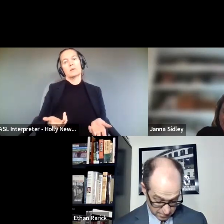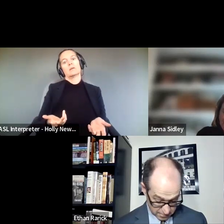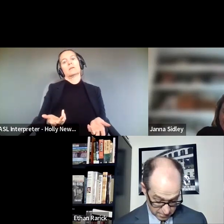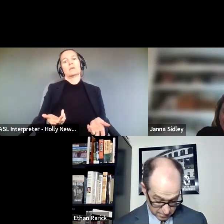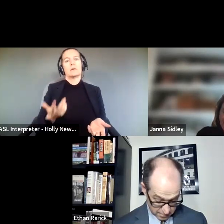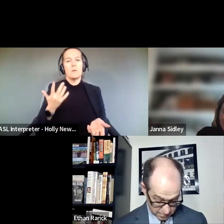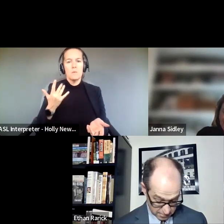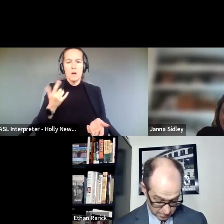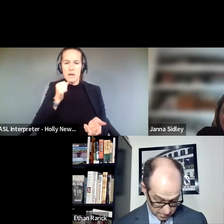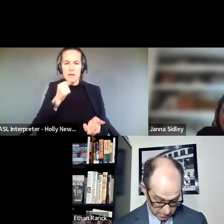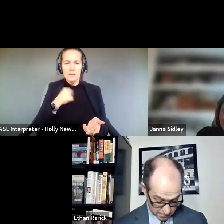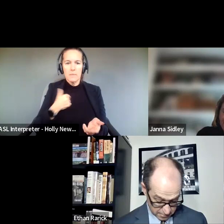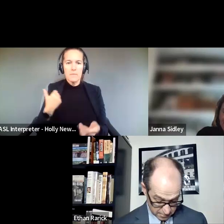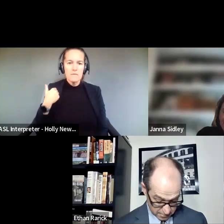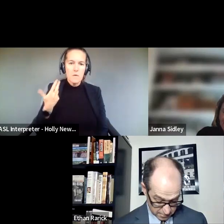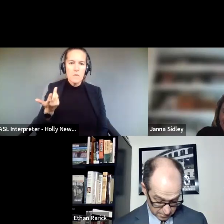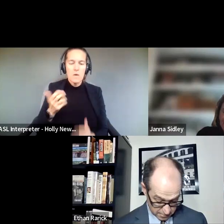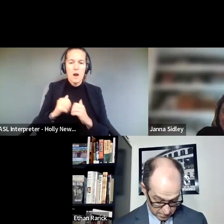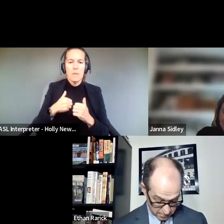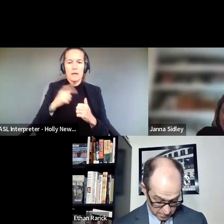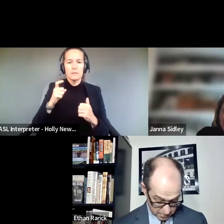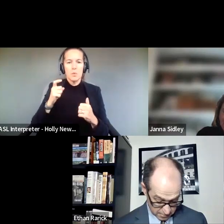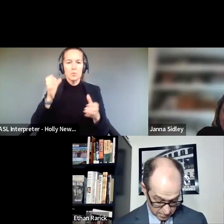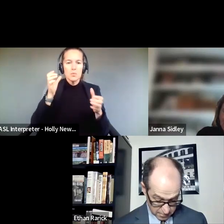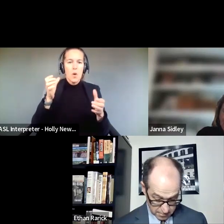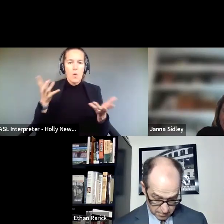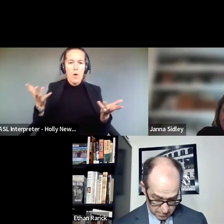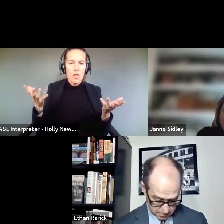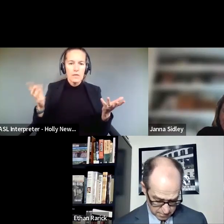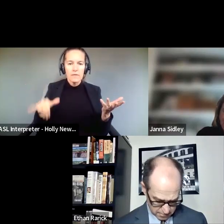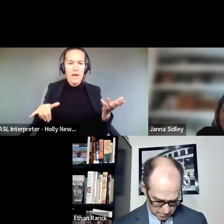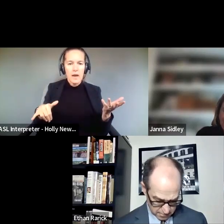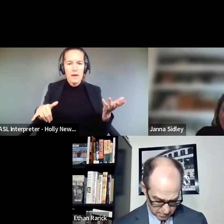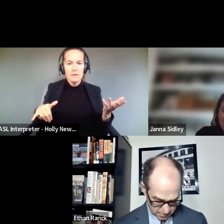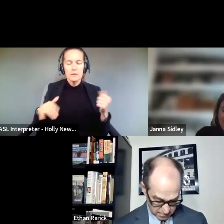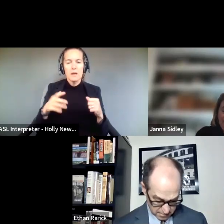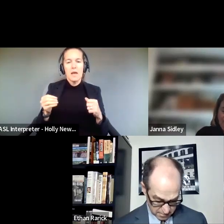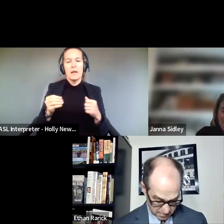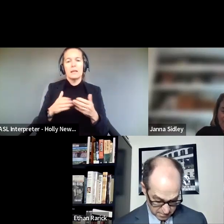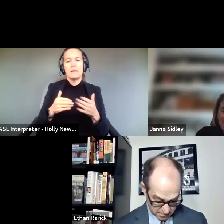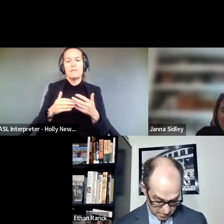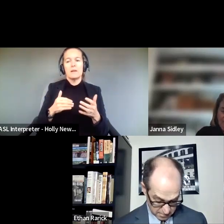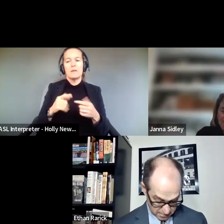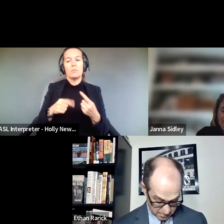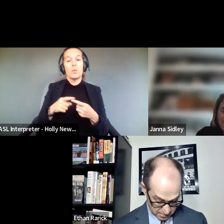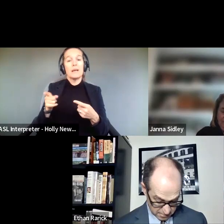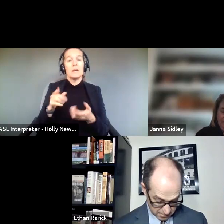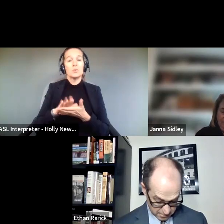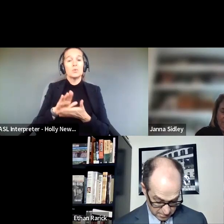wasn't that presented to me before? How am I supposed to know all of that? And even when he was a school